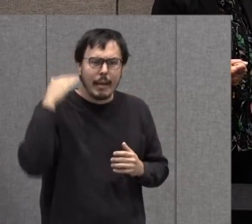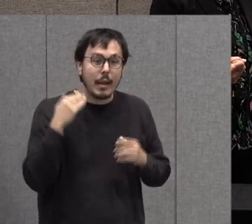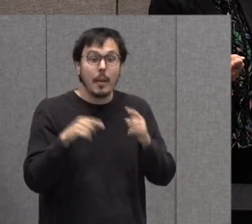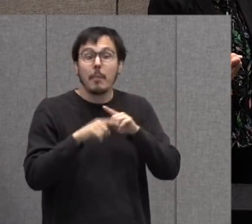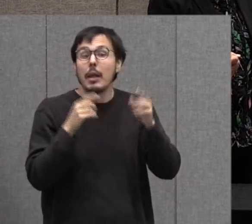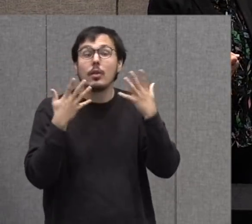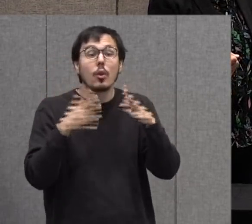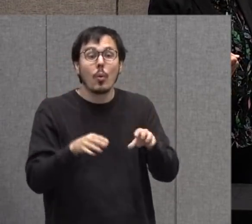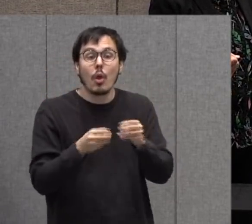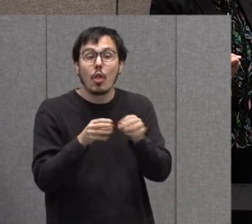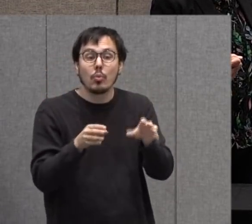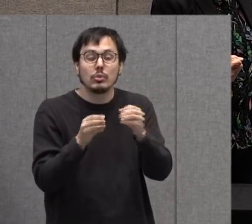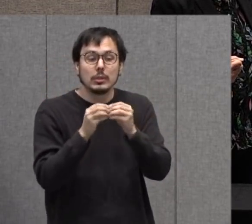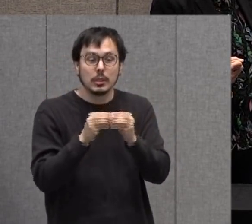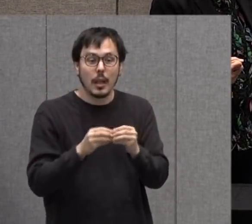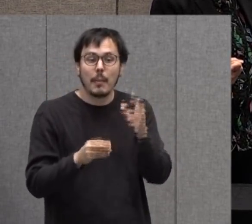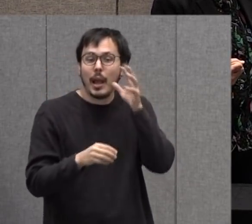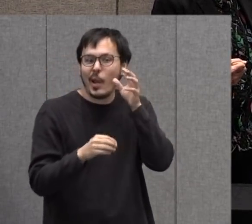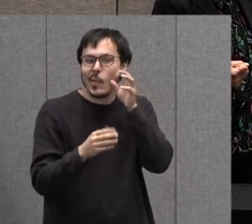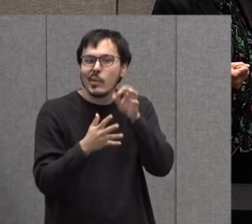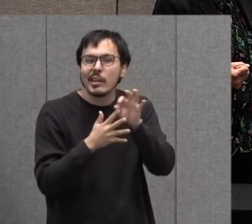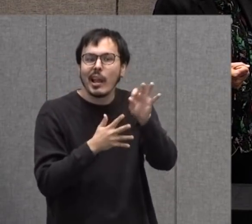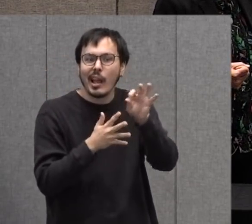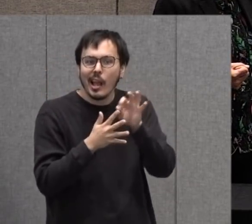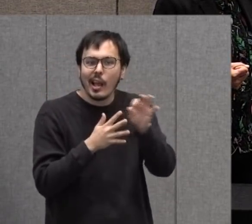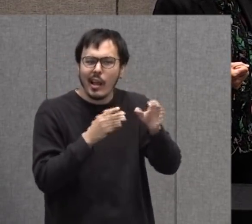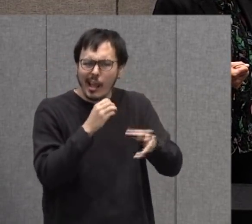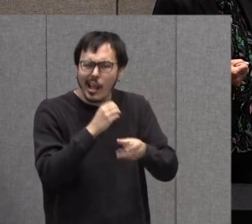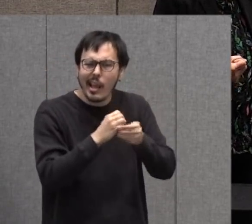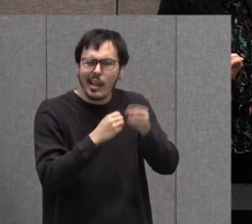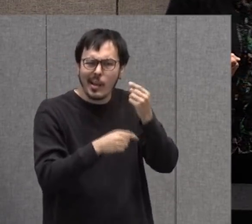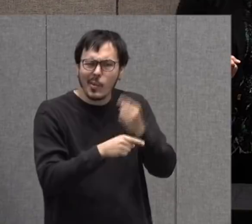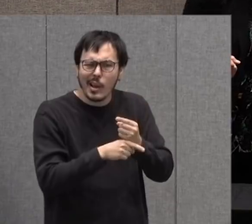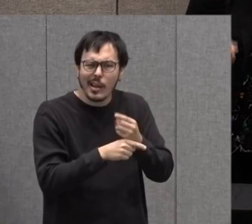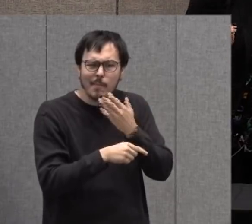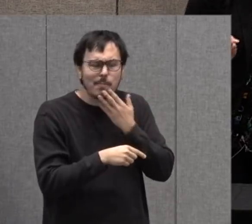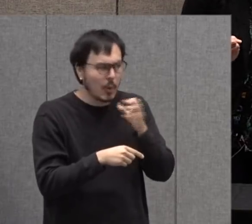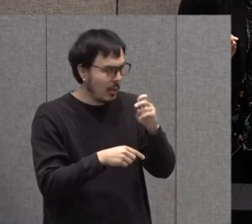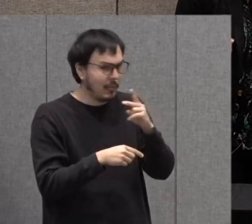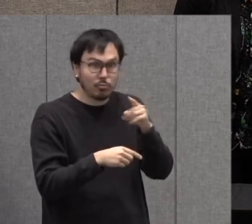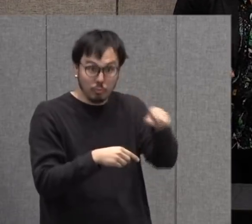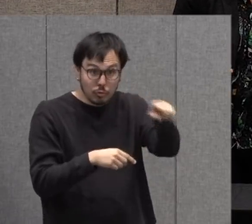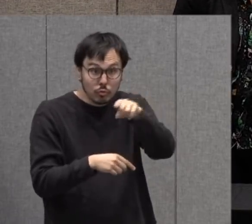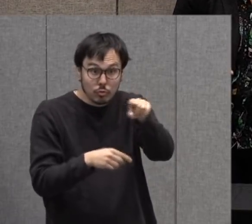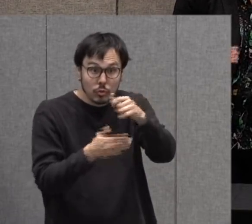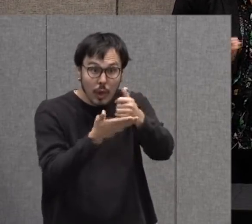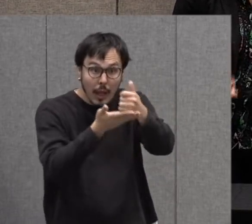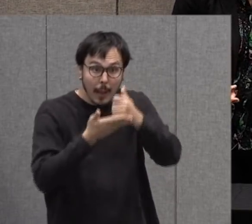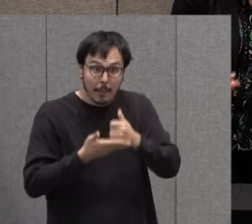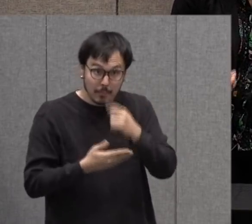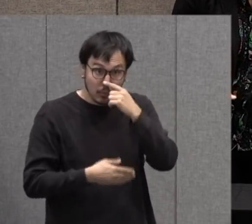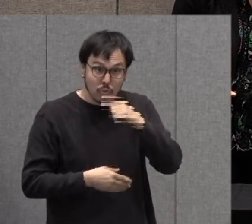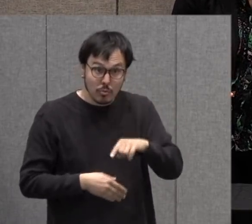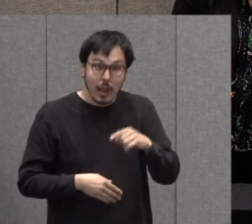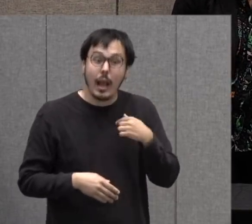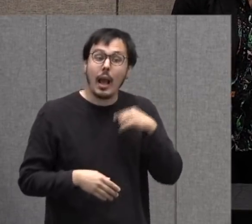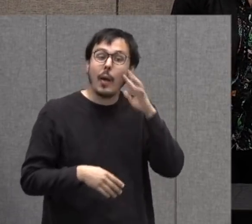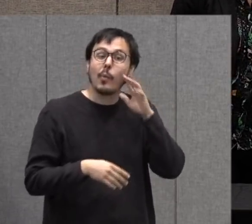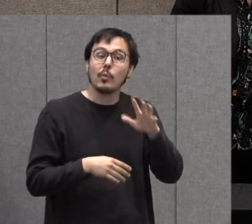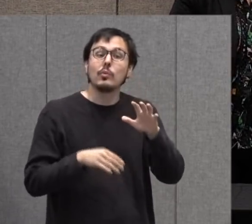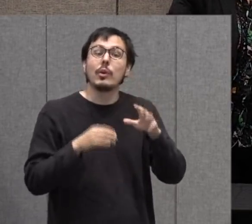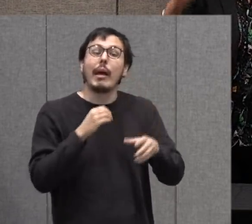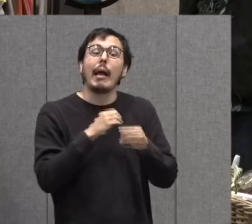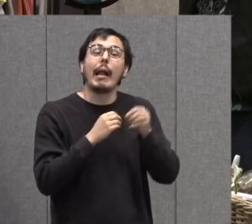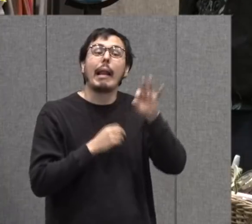And then I'm just going to count on from 46, right? Correct. Okay, you guys help me. I got to do my 9 more.